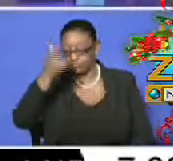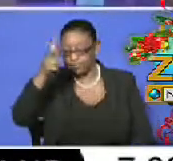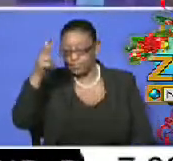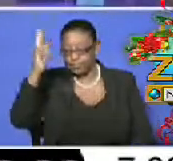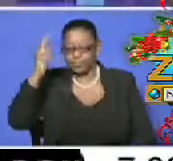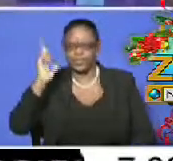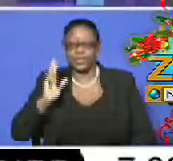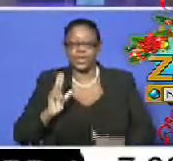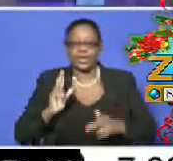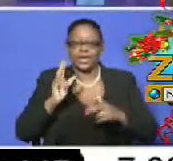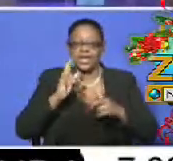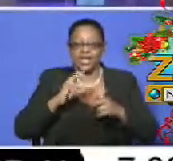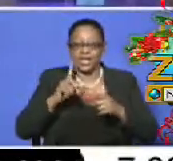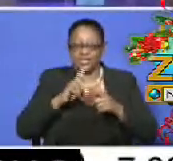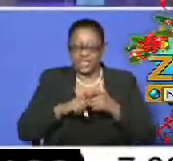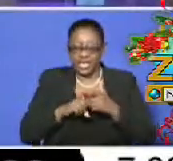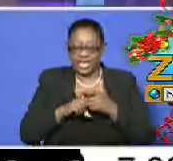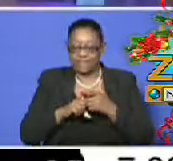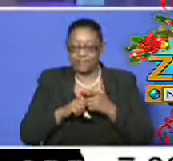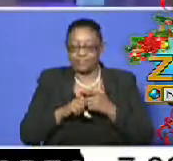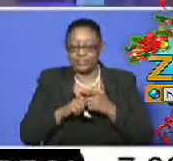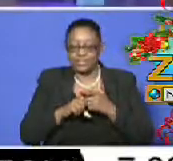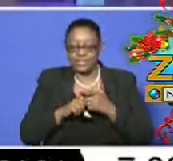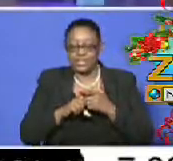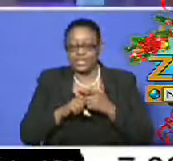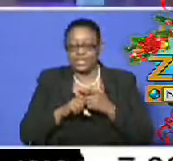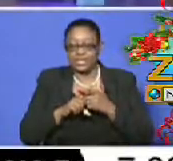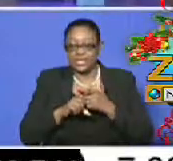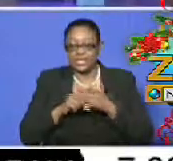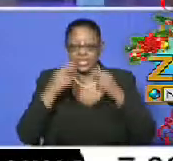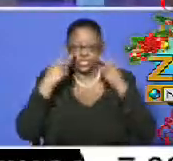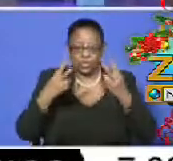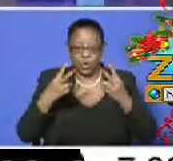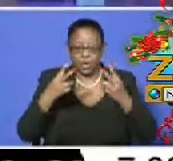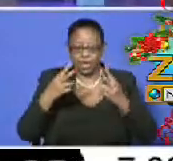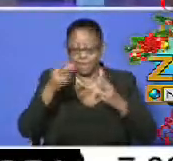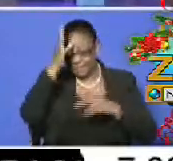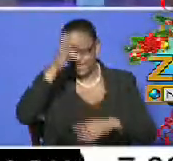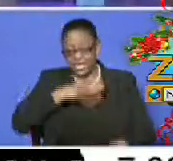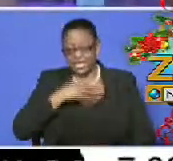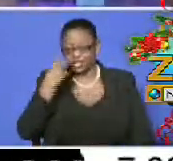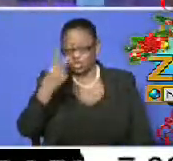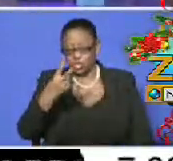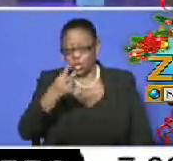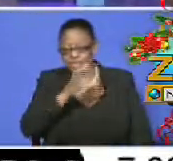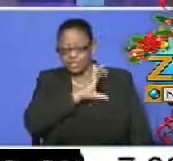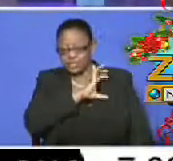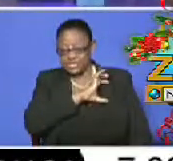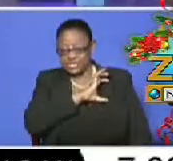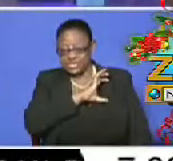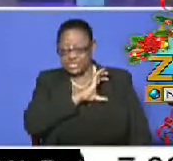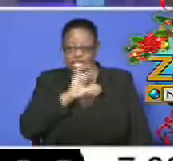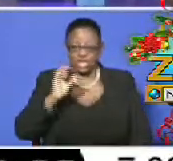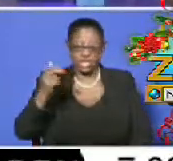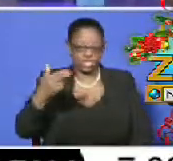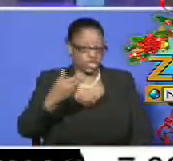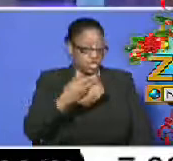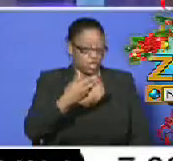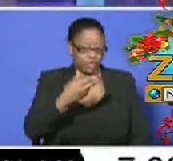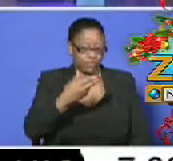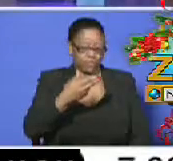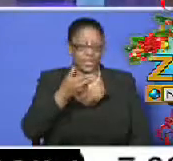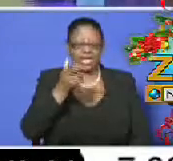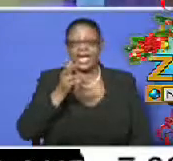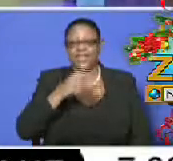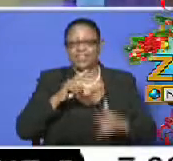with an unidentified armed suspect. The suspect, on seeing the police, directed his gunfire towards the officers. The